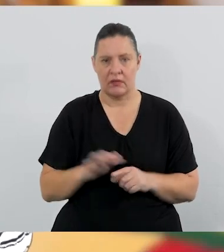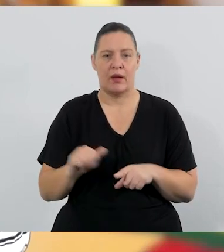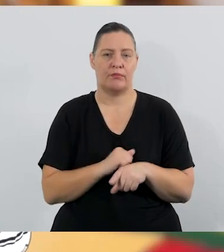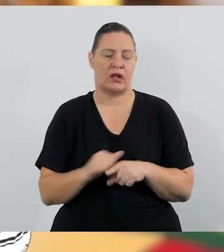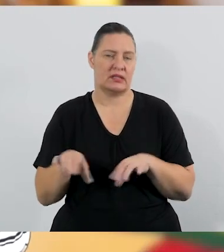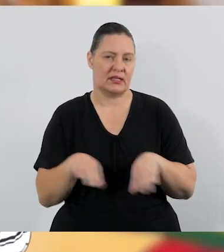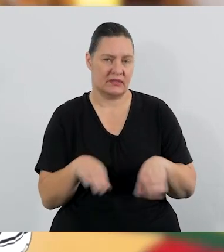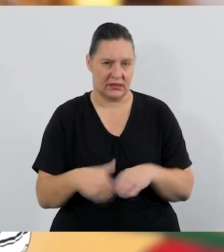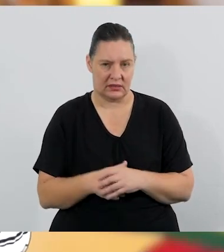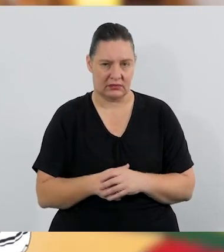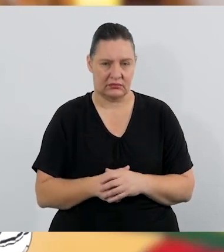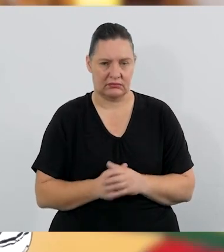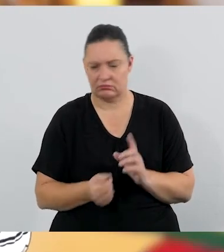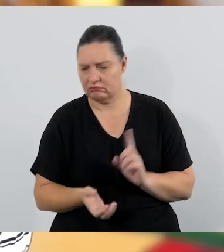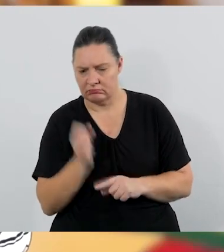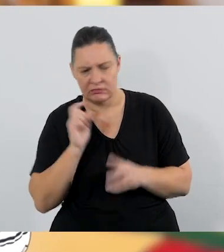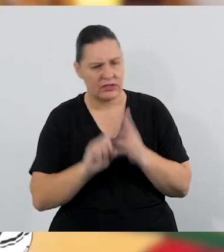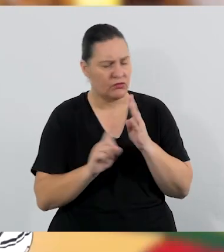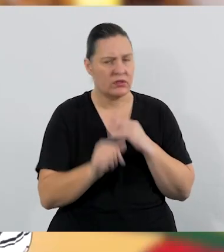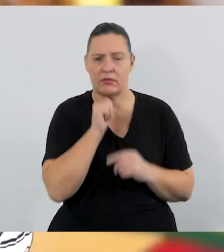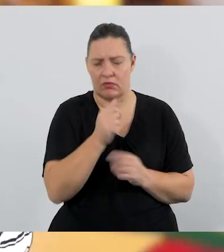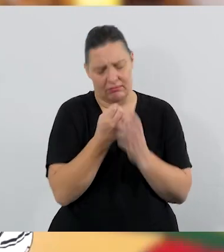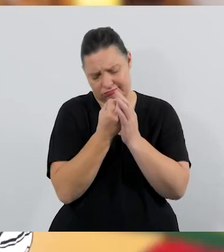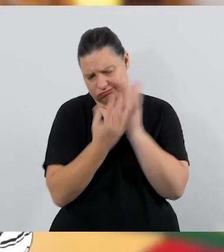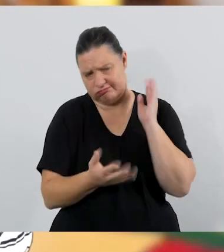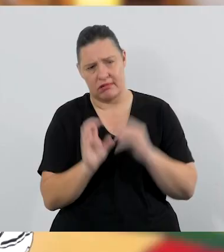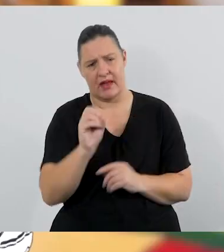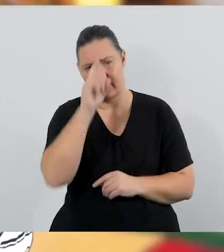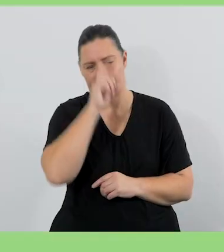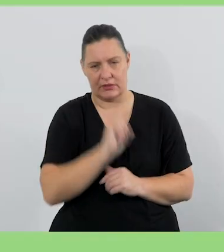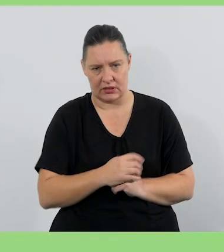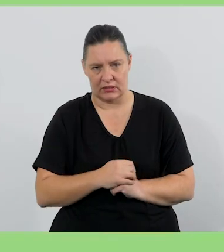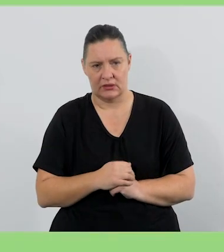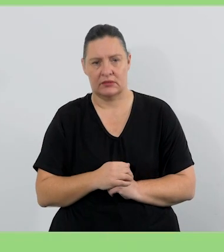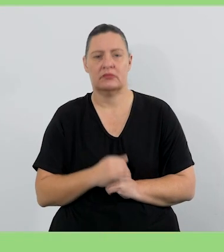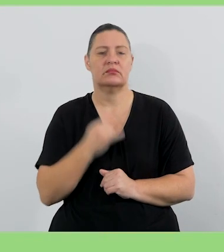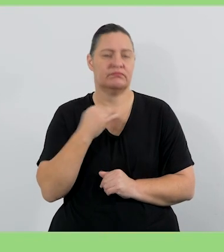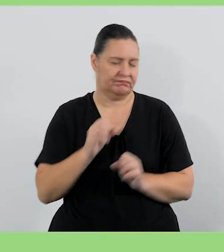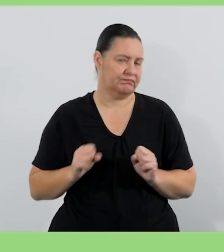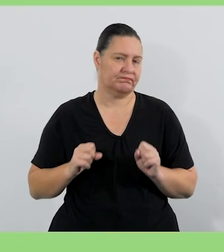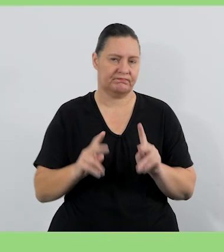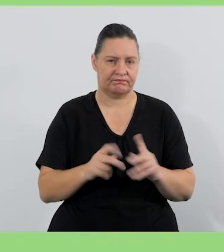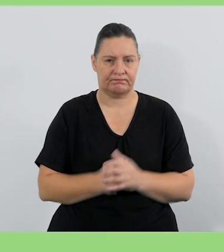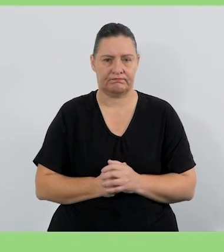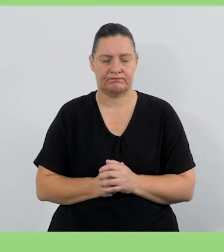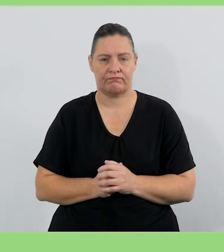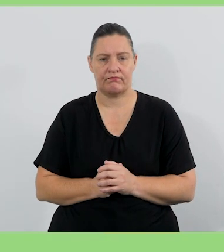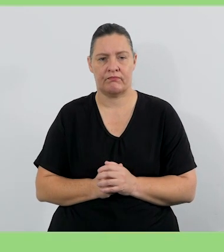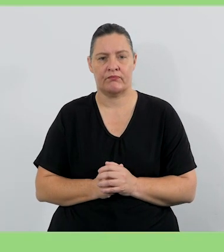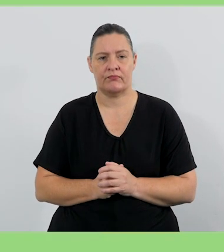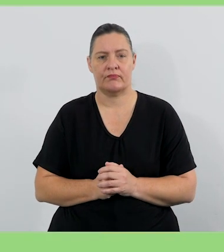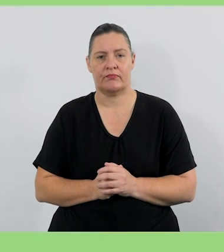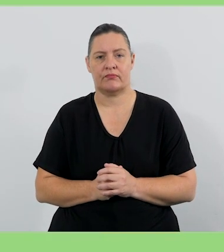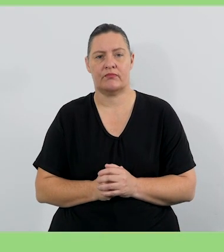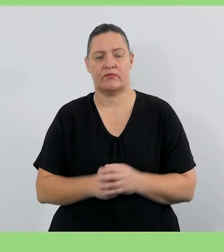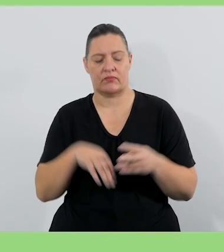of our practice activity. Even if you found different ones because there's more in this picture, that is still okay. We are then